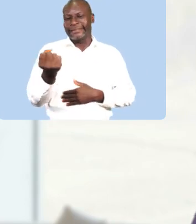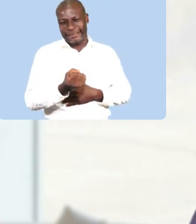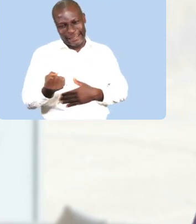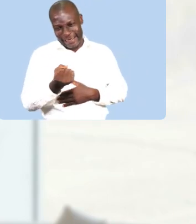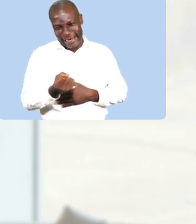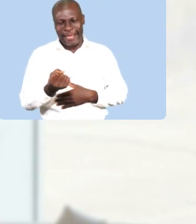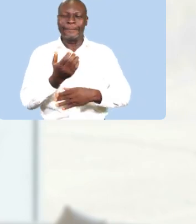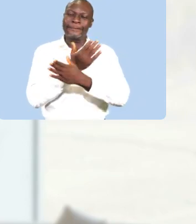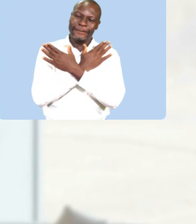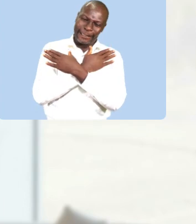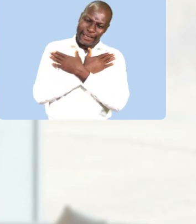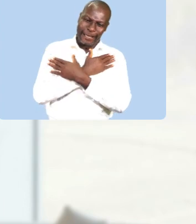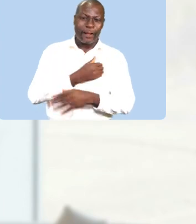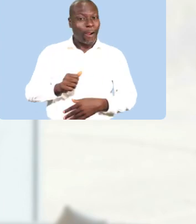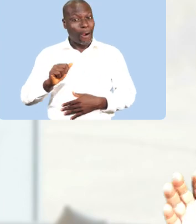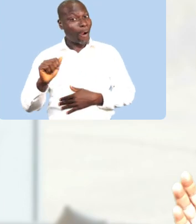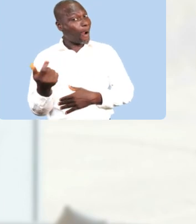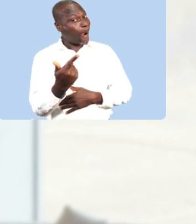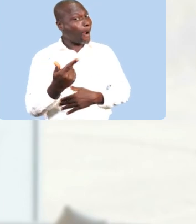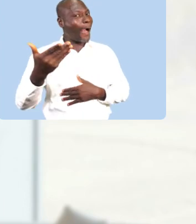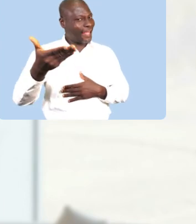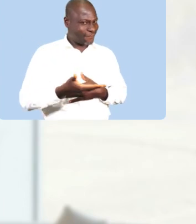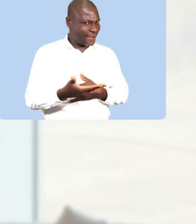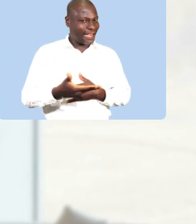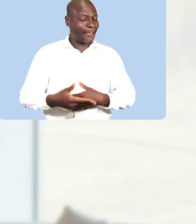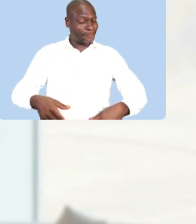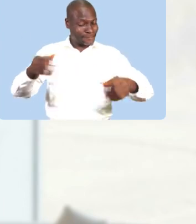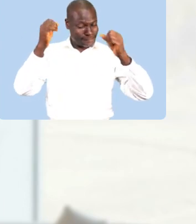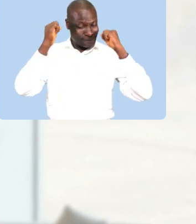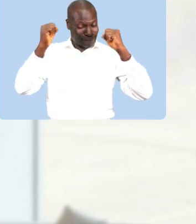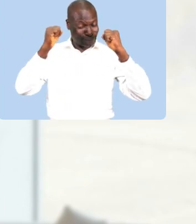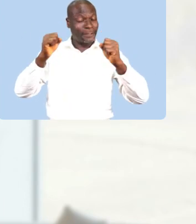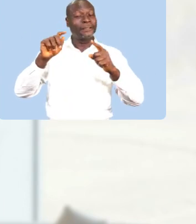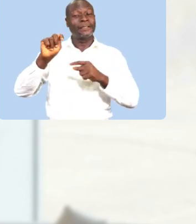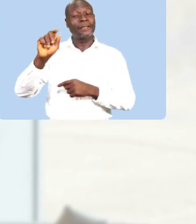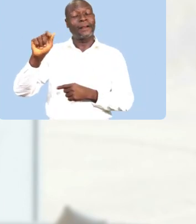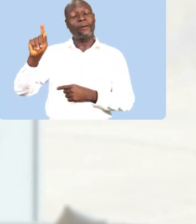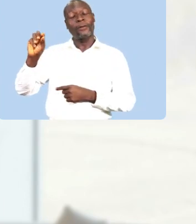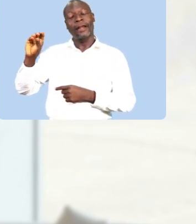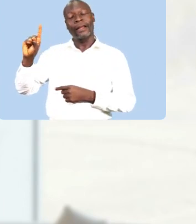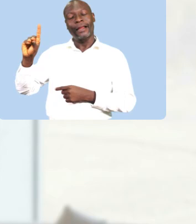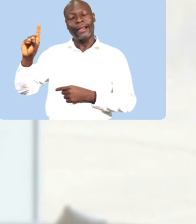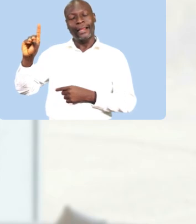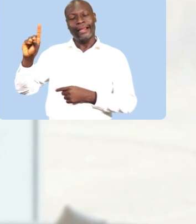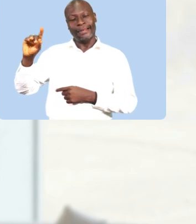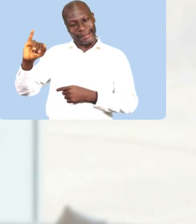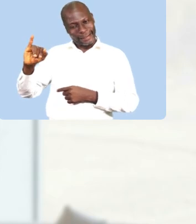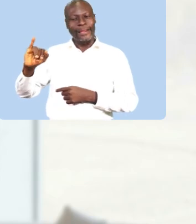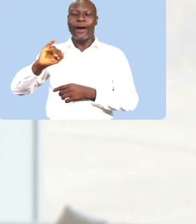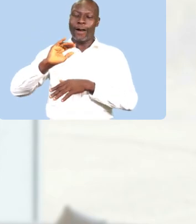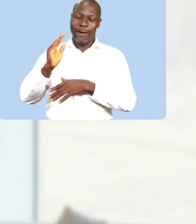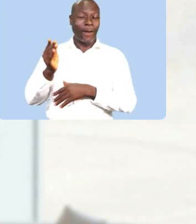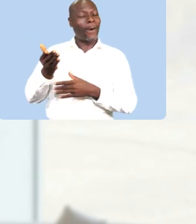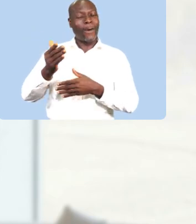da eni kwesi ya dano, ampaya iga, ewo, takurade, na metonsa efrose, menkechri, bomode sa